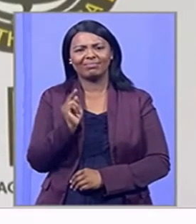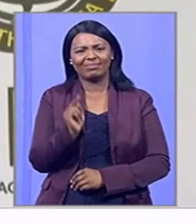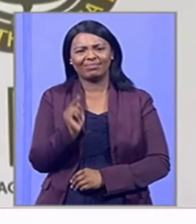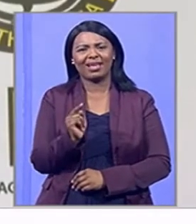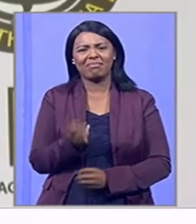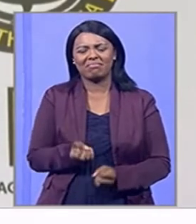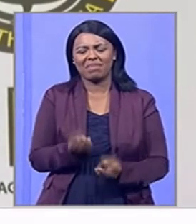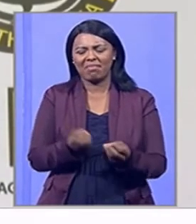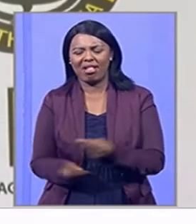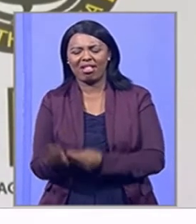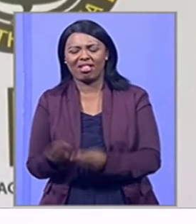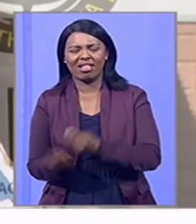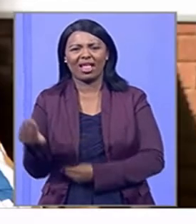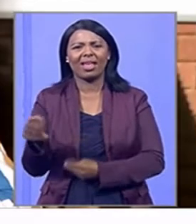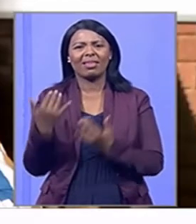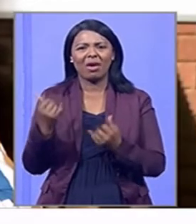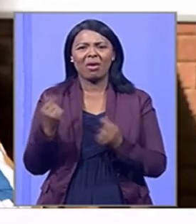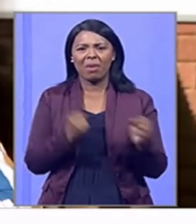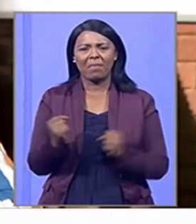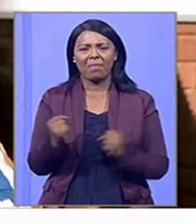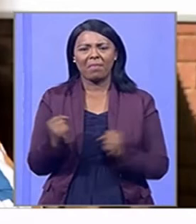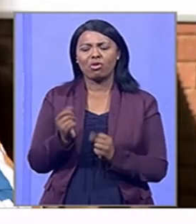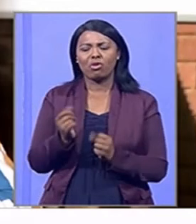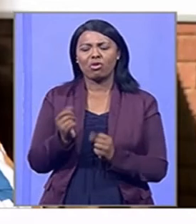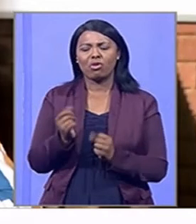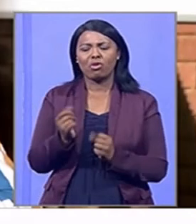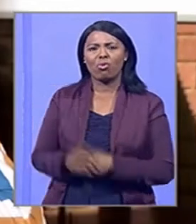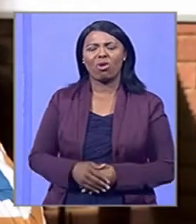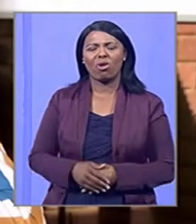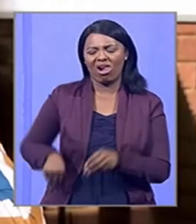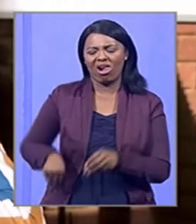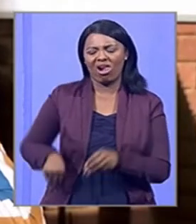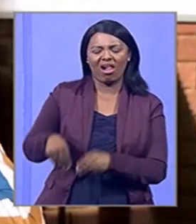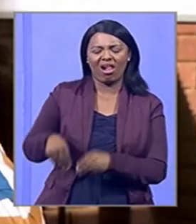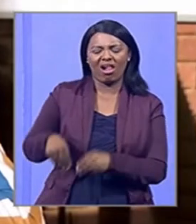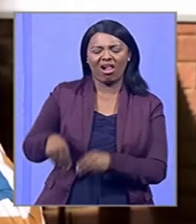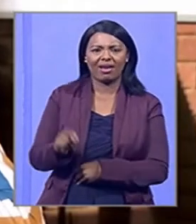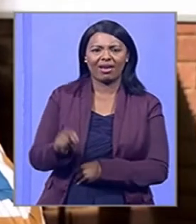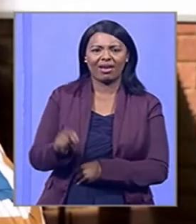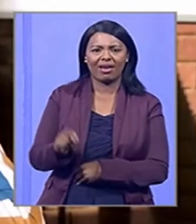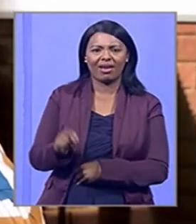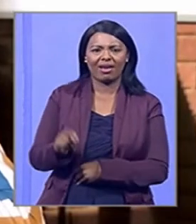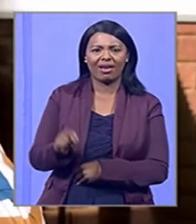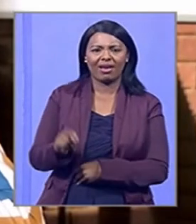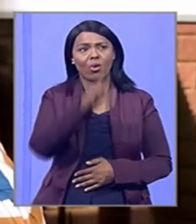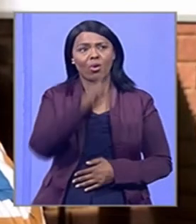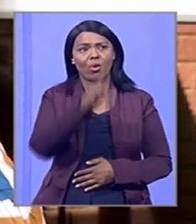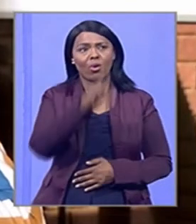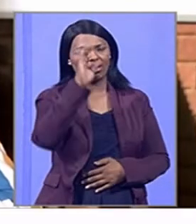go tsweletse sebakanyana. Christiana Hotel ya go le ke lo re investigator